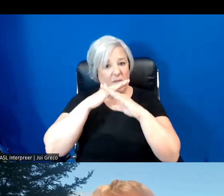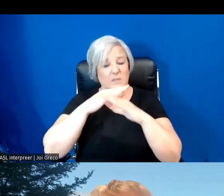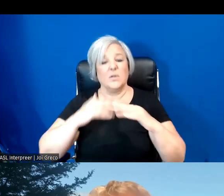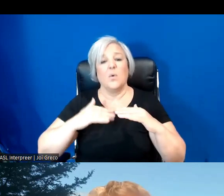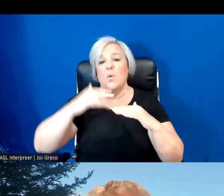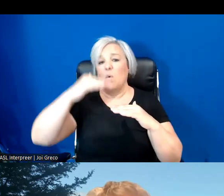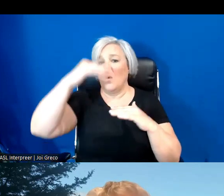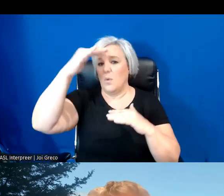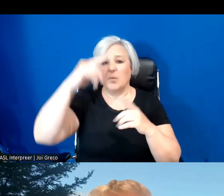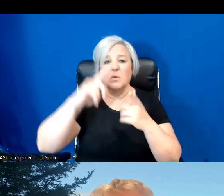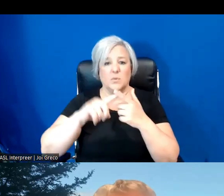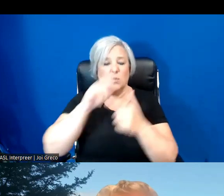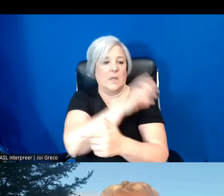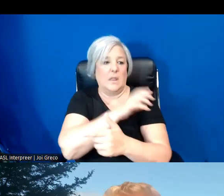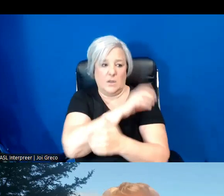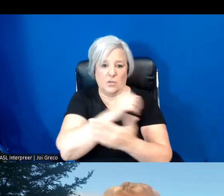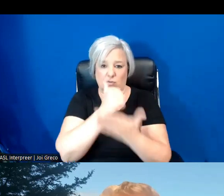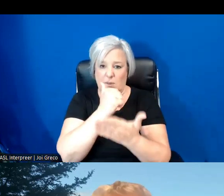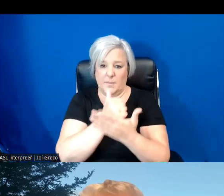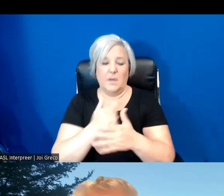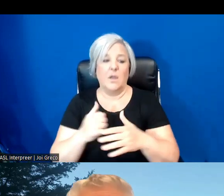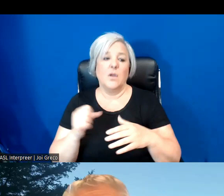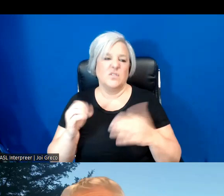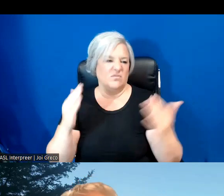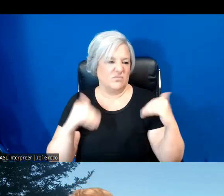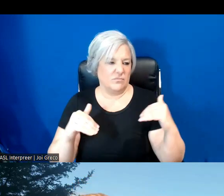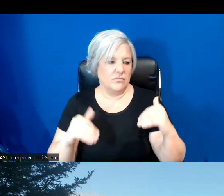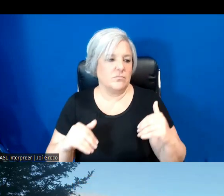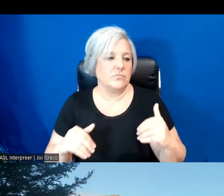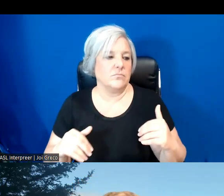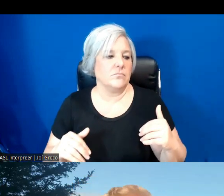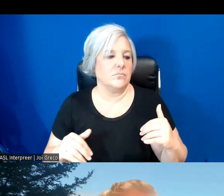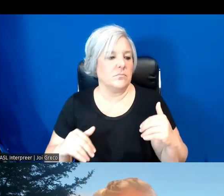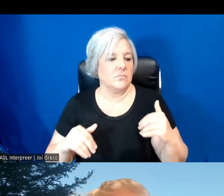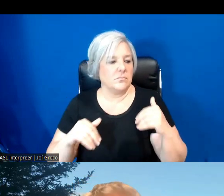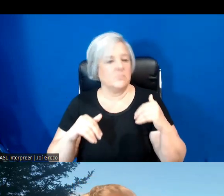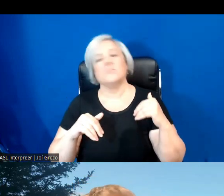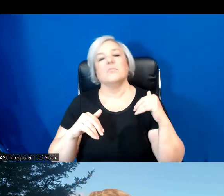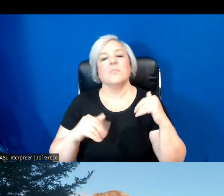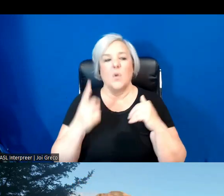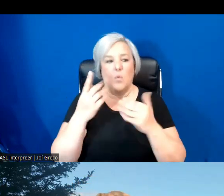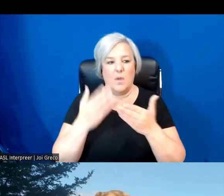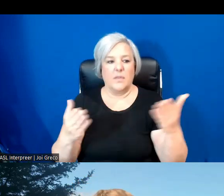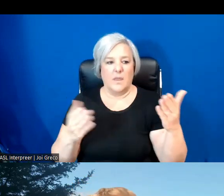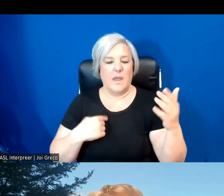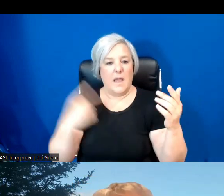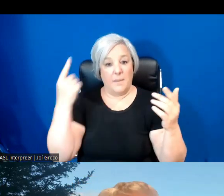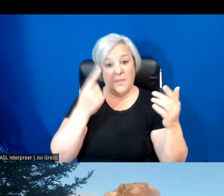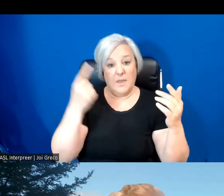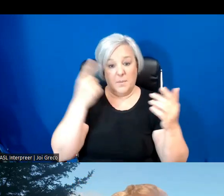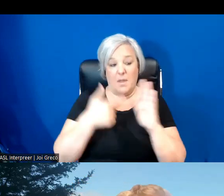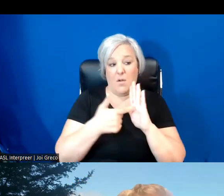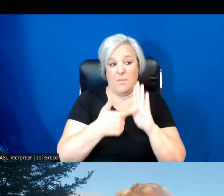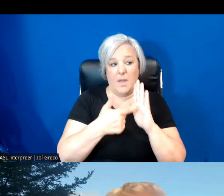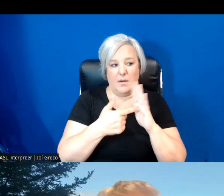up to clinical treatment. So if you could go to the next slide. And one of the things I think about our model, and